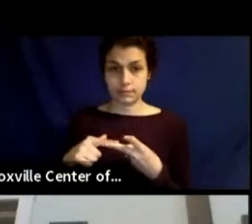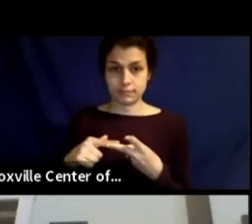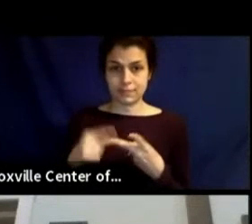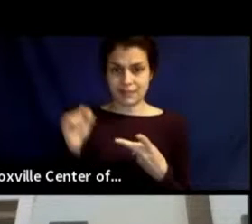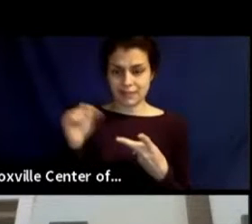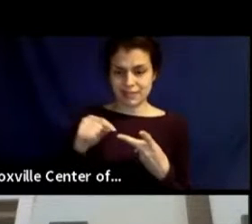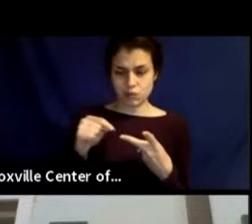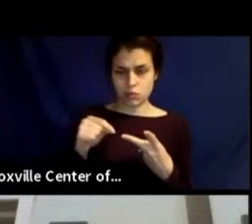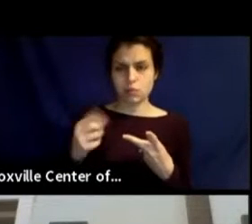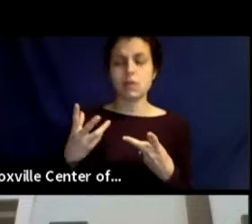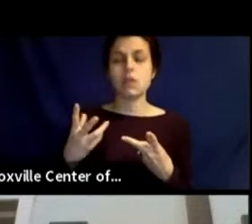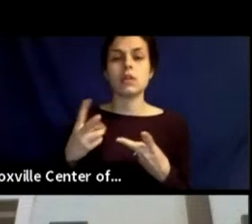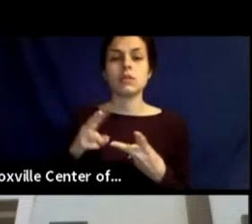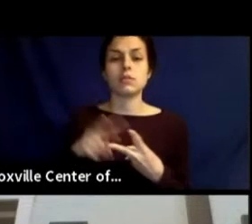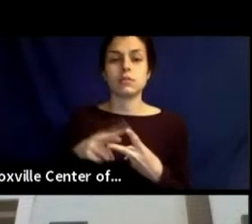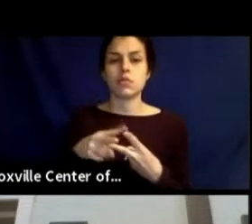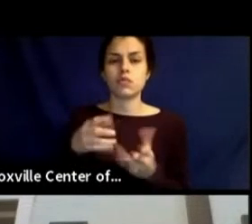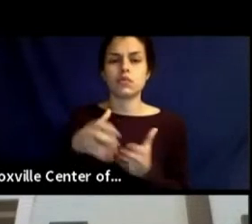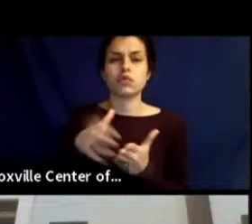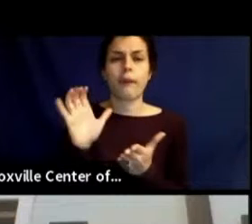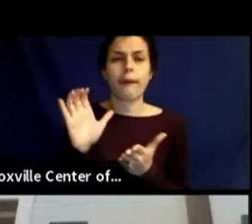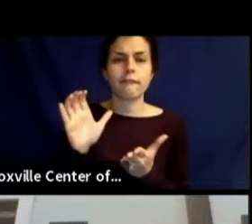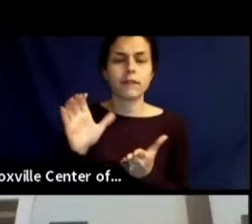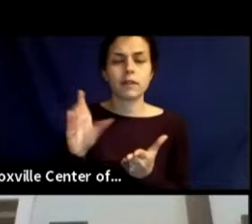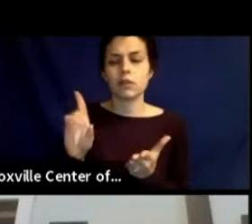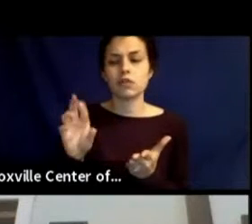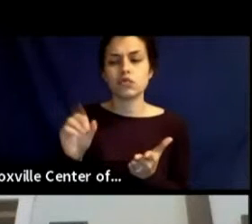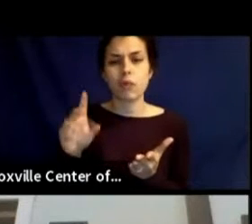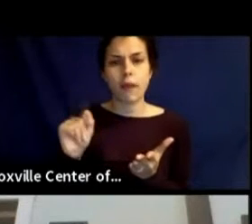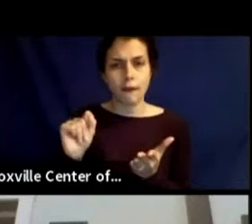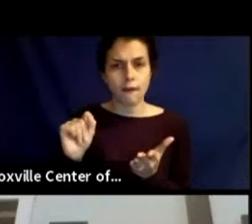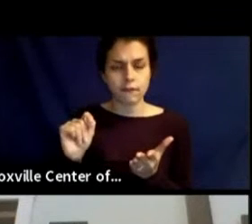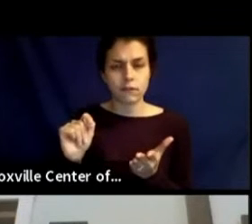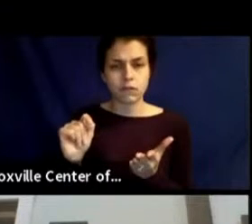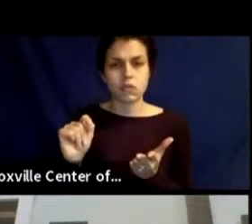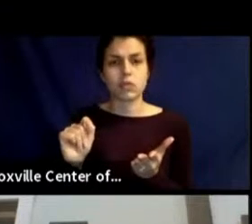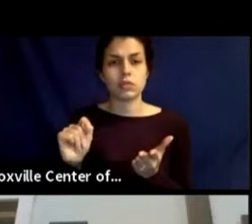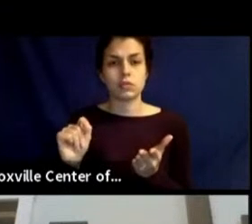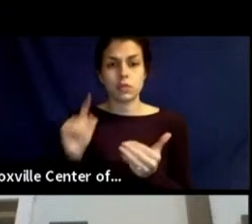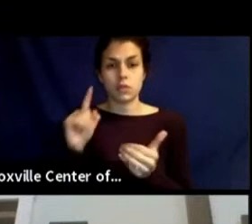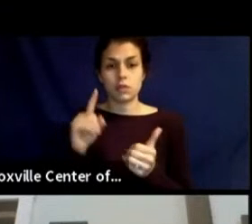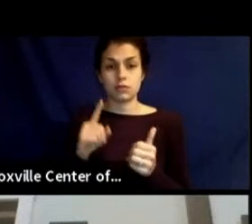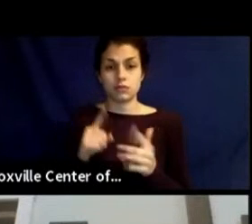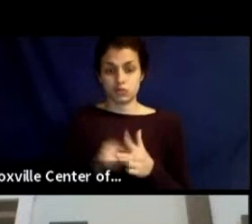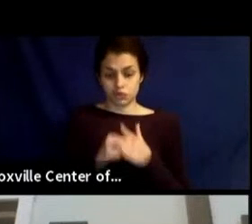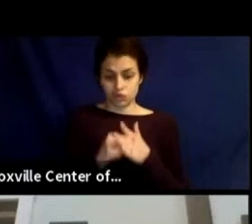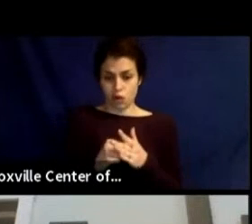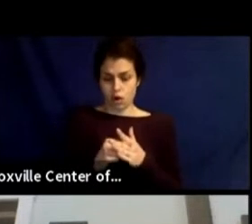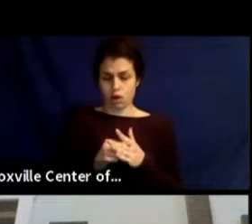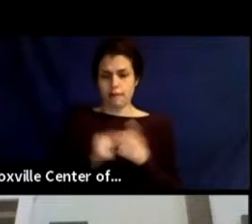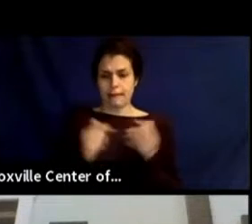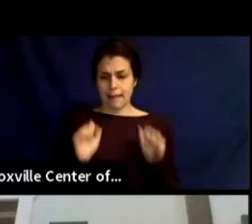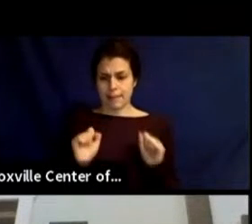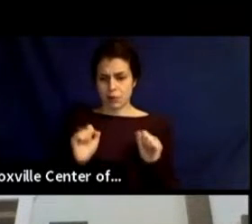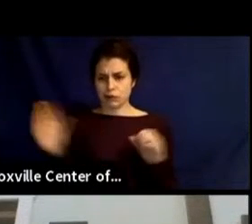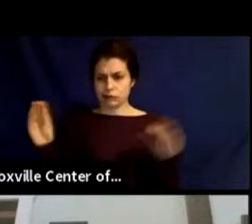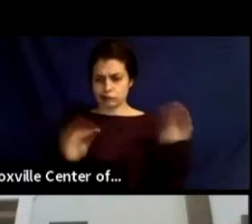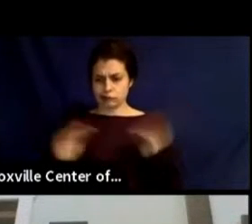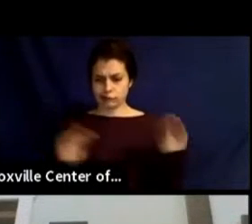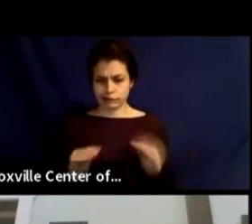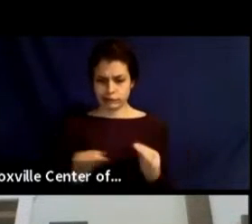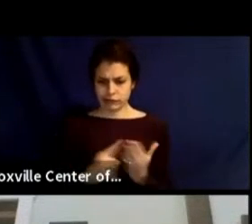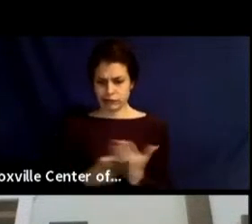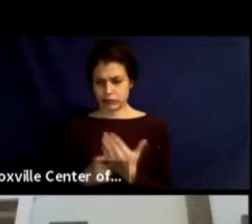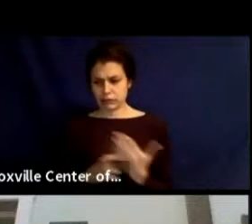up as drafts, as hold a place for us to be able to put together something to go to the